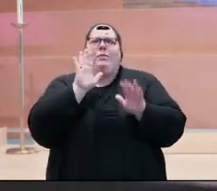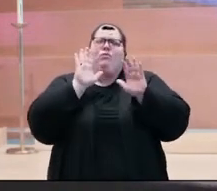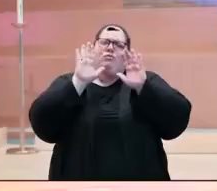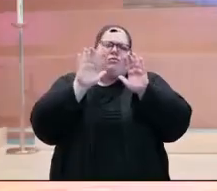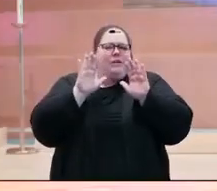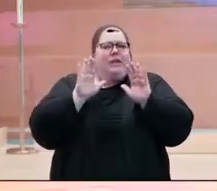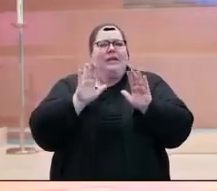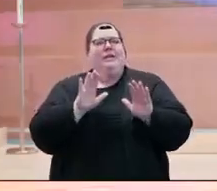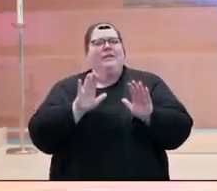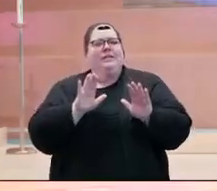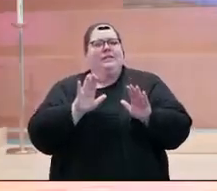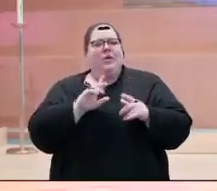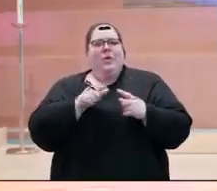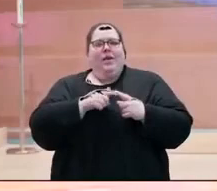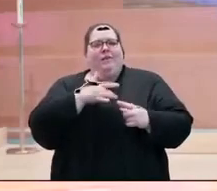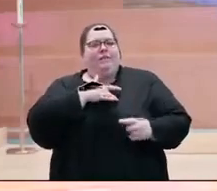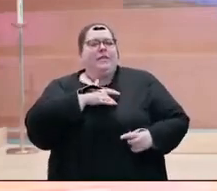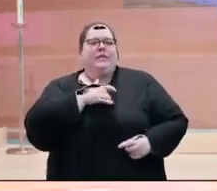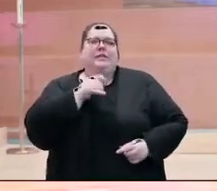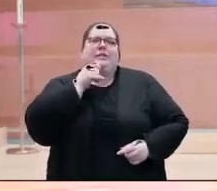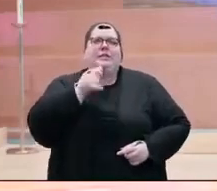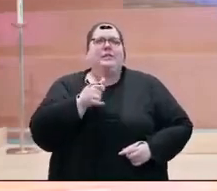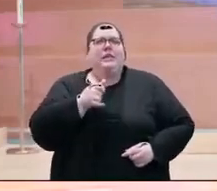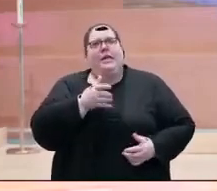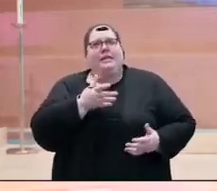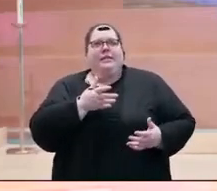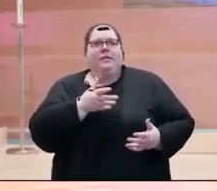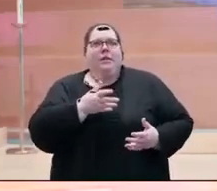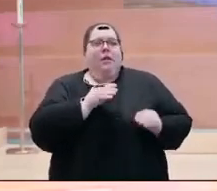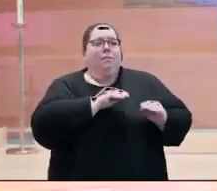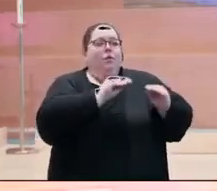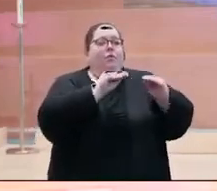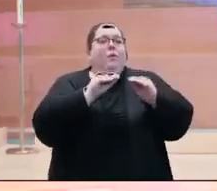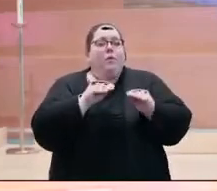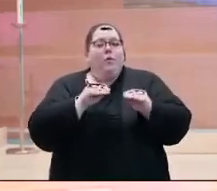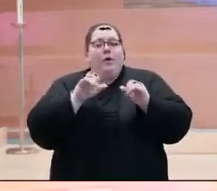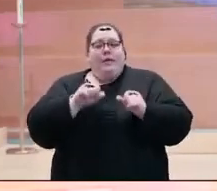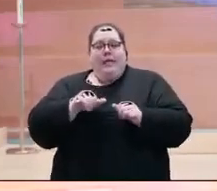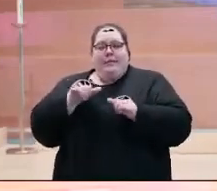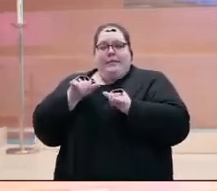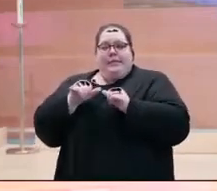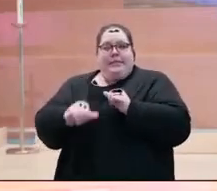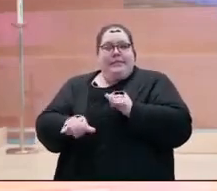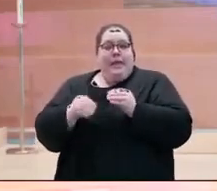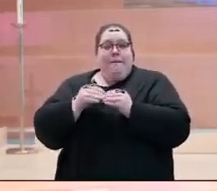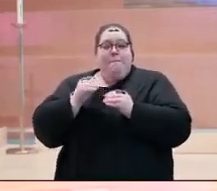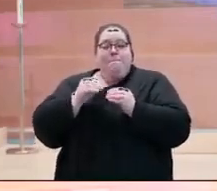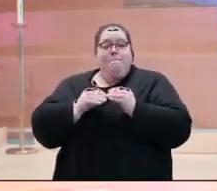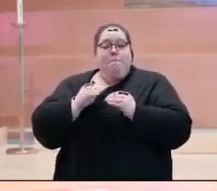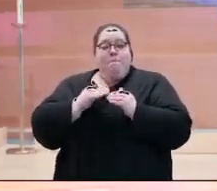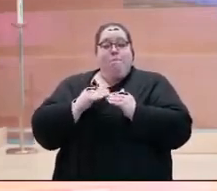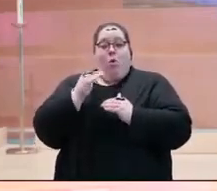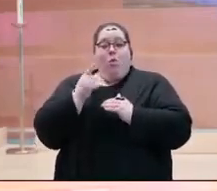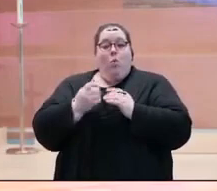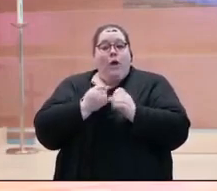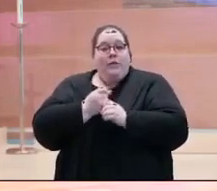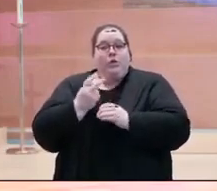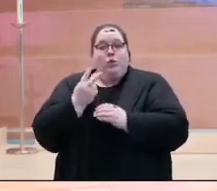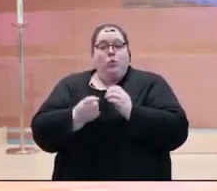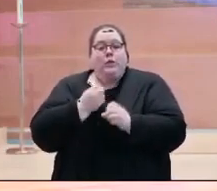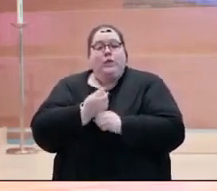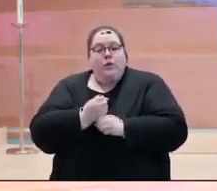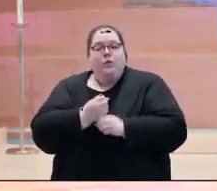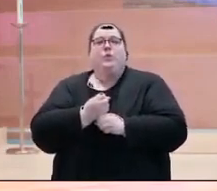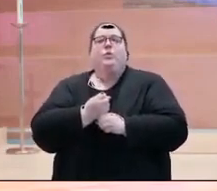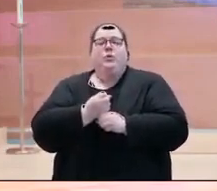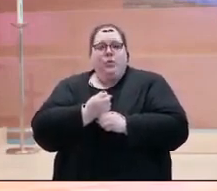we aren't in one place for, or where we get to be in one place for more than like a year or two at a time? How